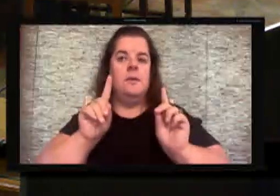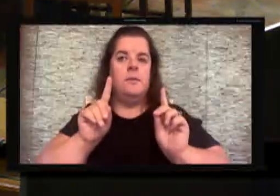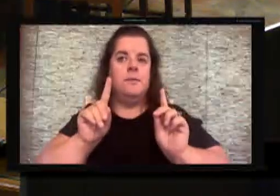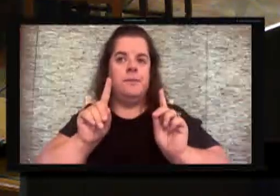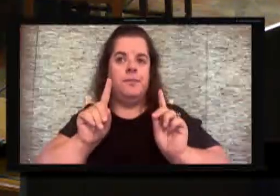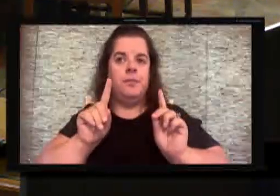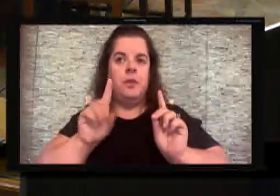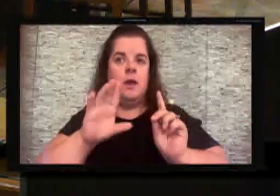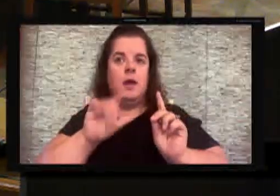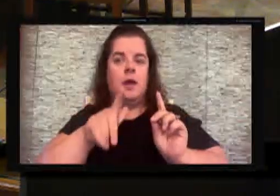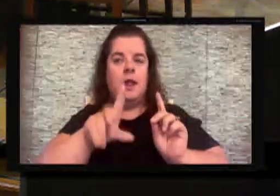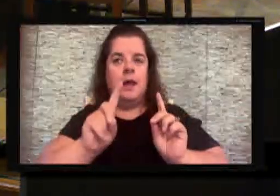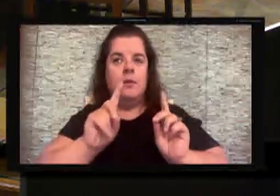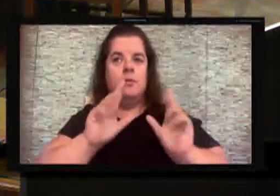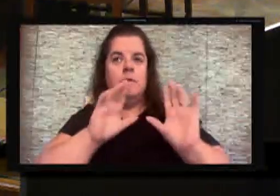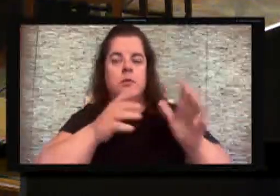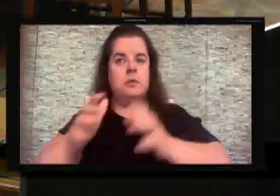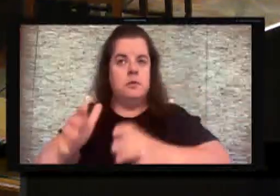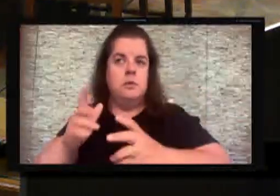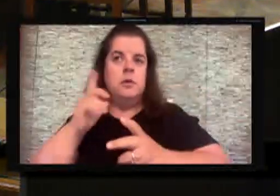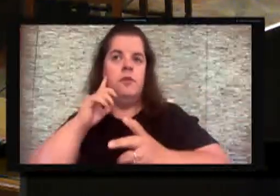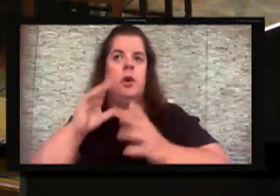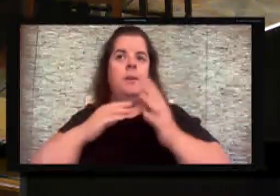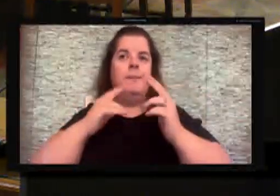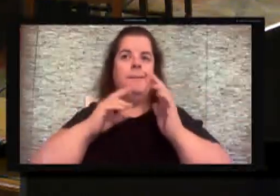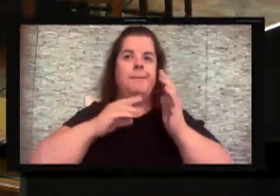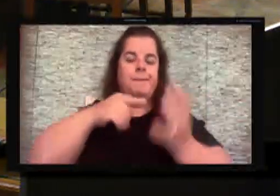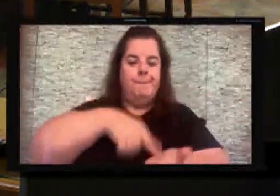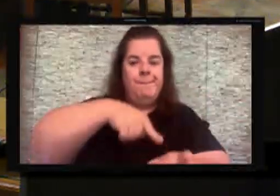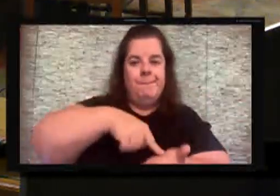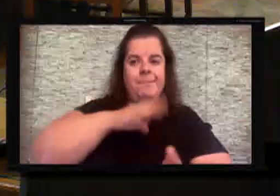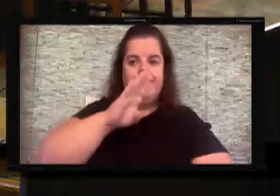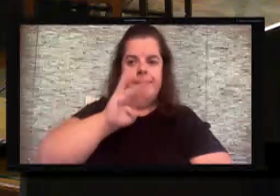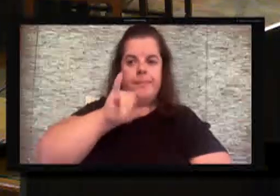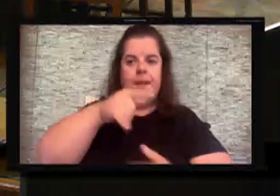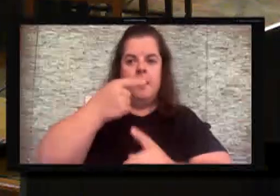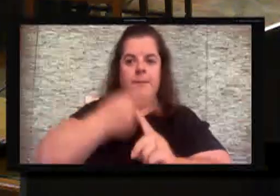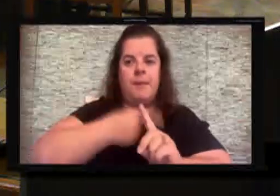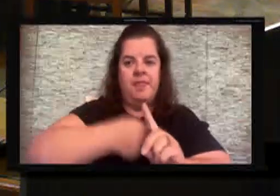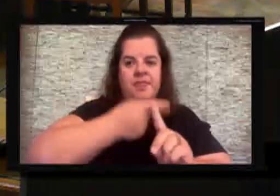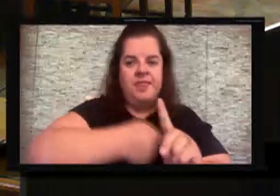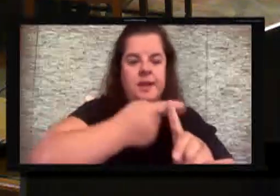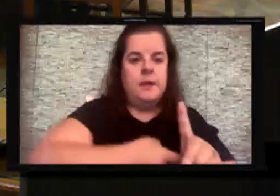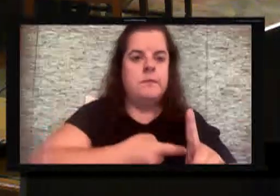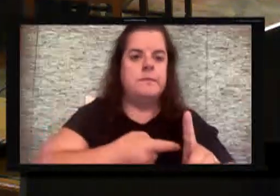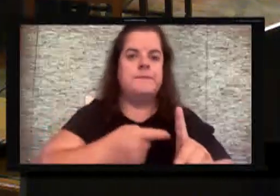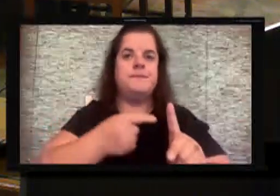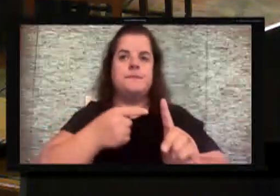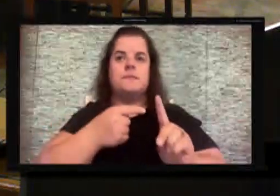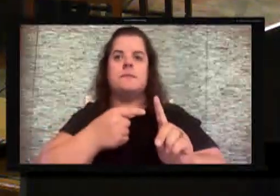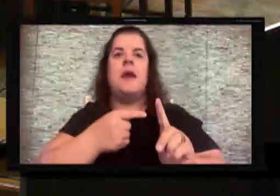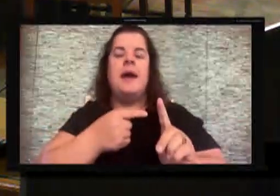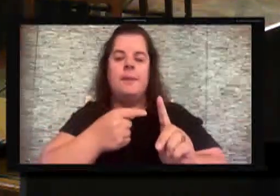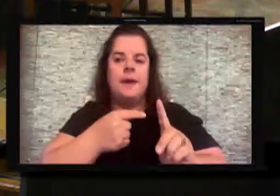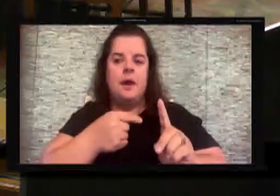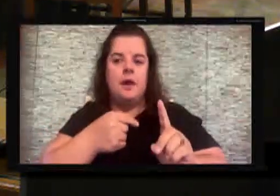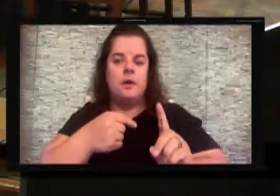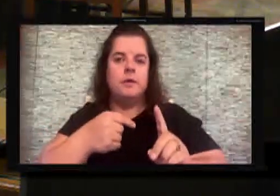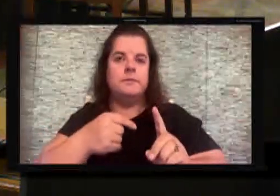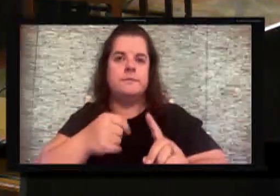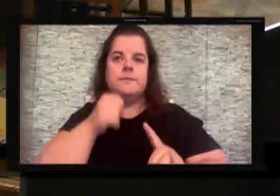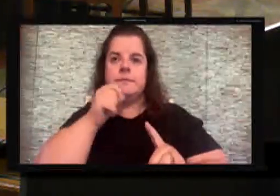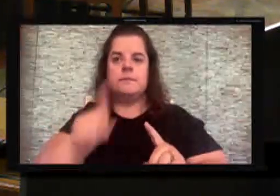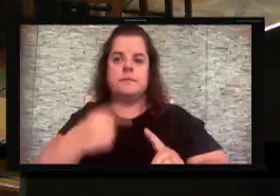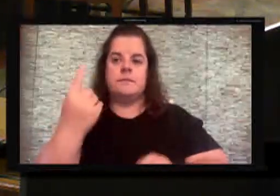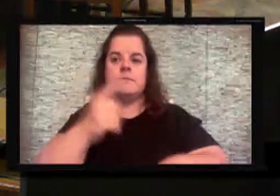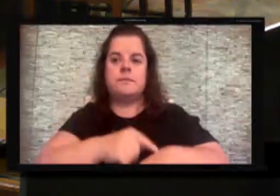cloud storage that we have that's billed monthly as opposed, it's under contract, but it's billed monthly as opposed to a one-time annual fee because it's based